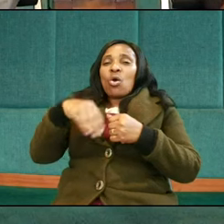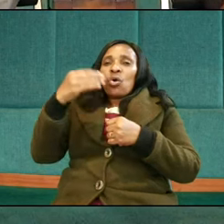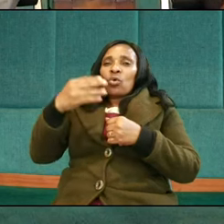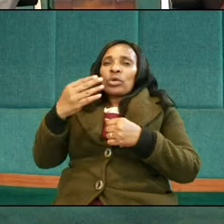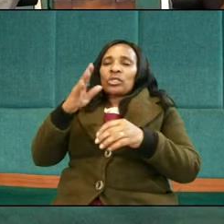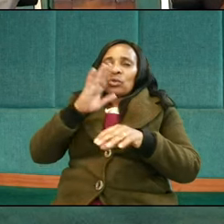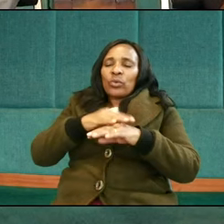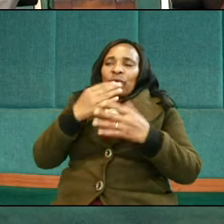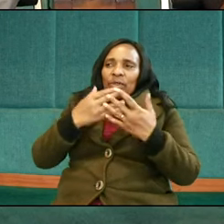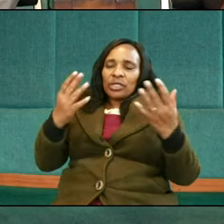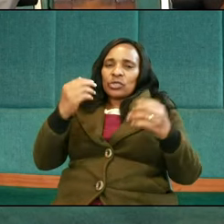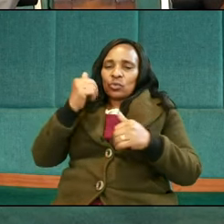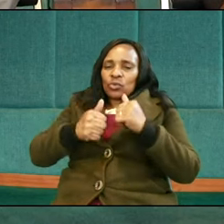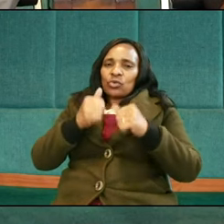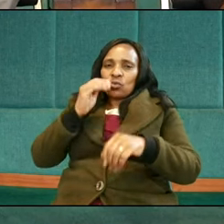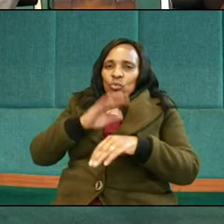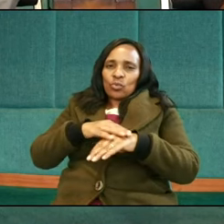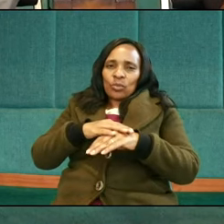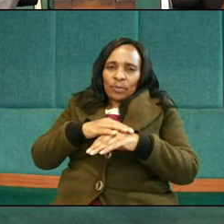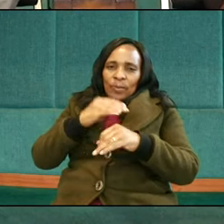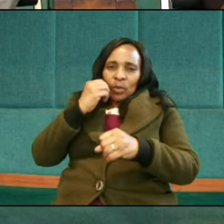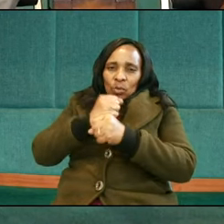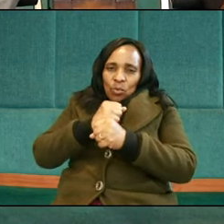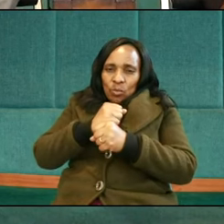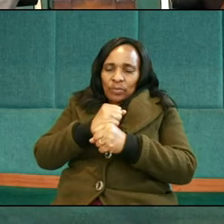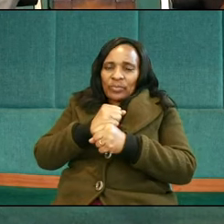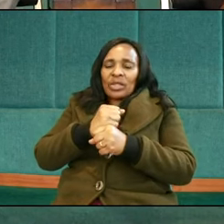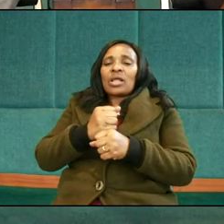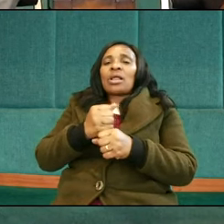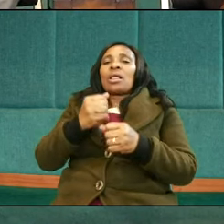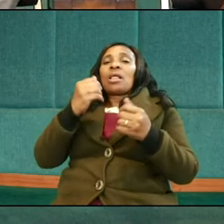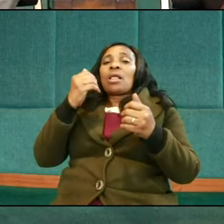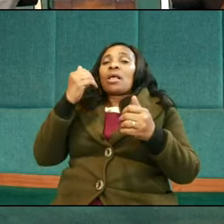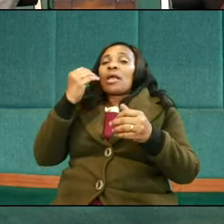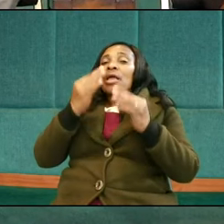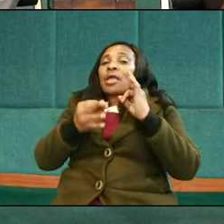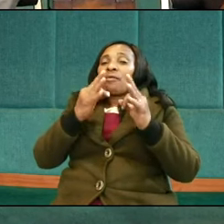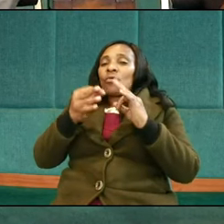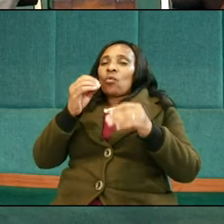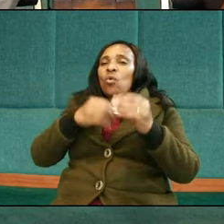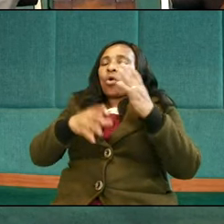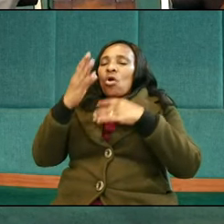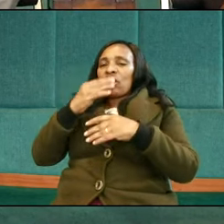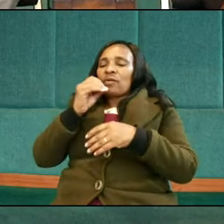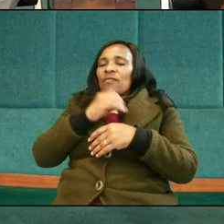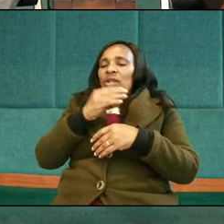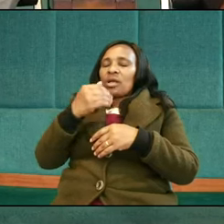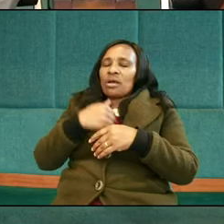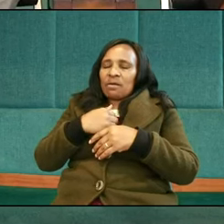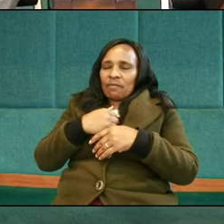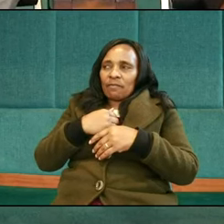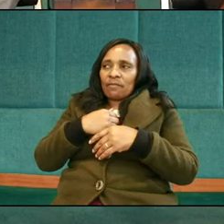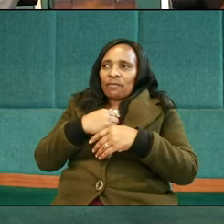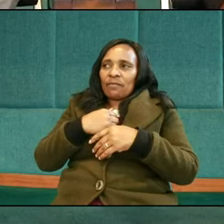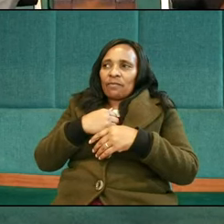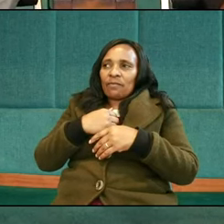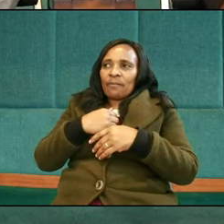remember the good things which you do. Mm. And also, if you are God-fearing,